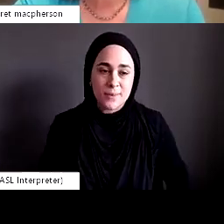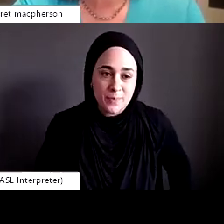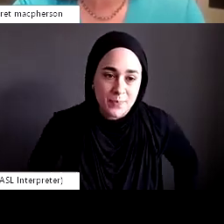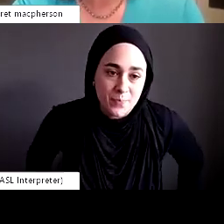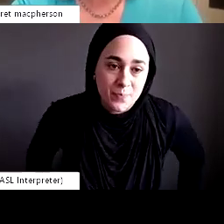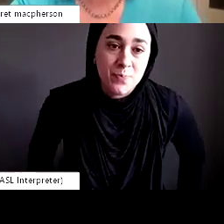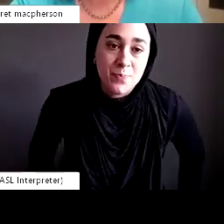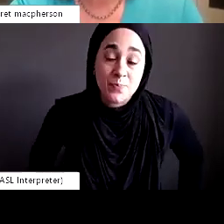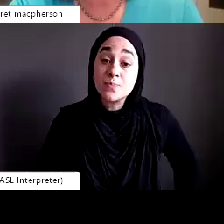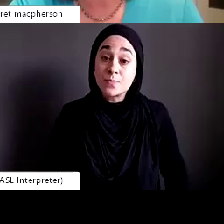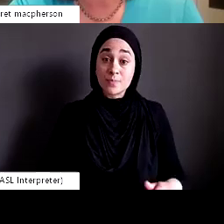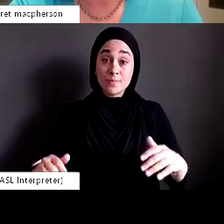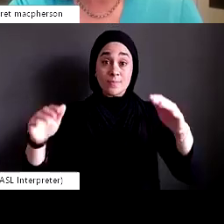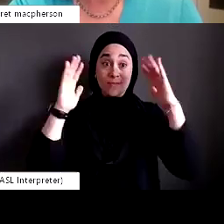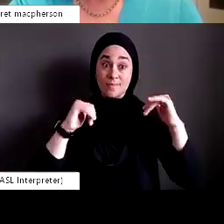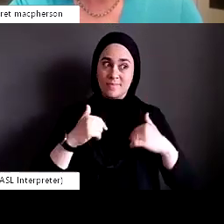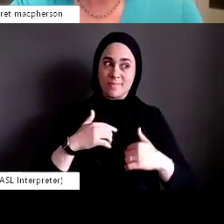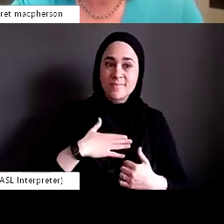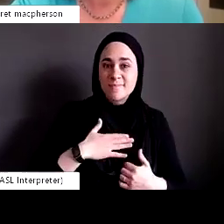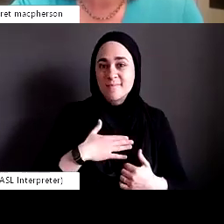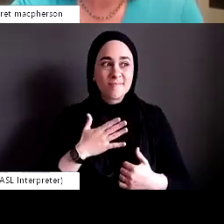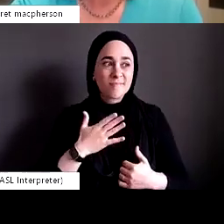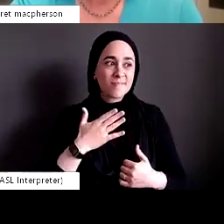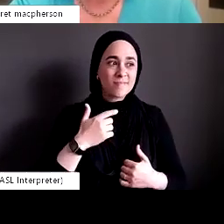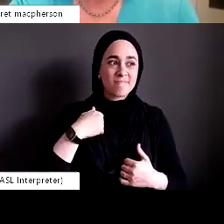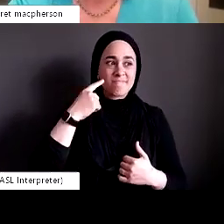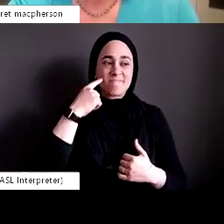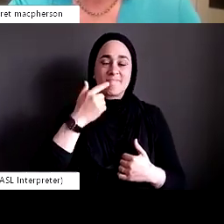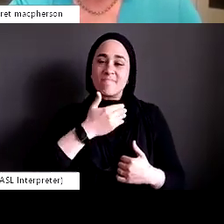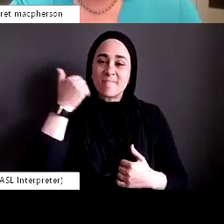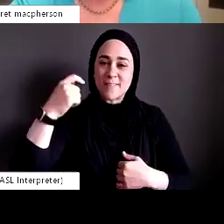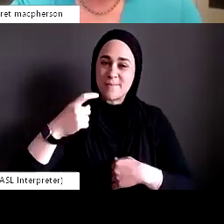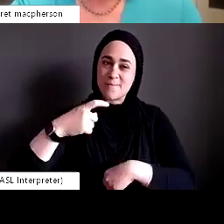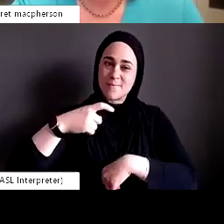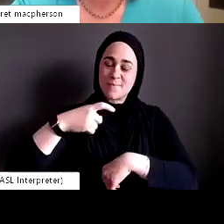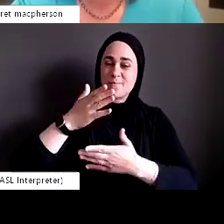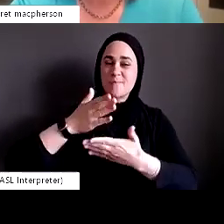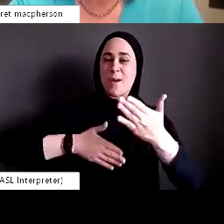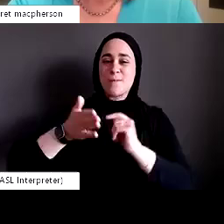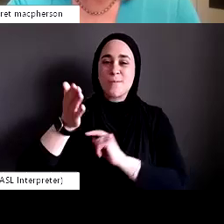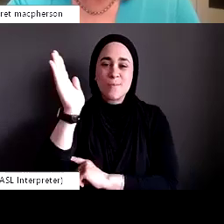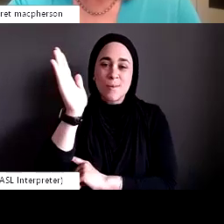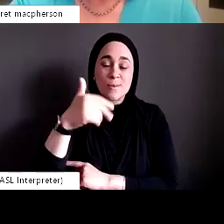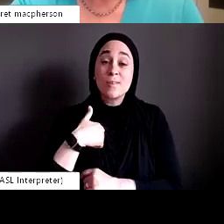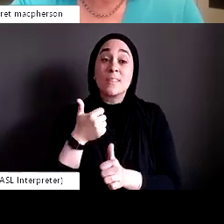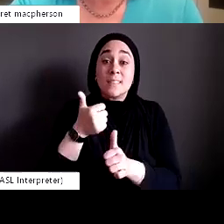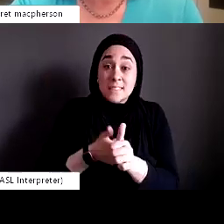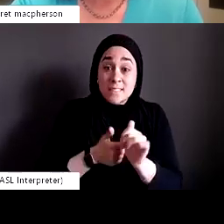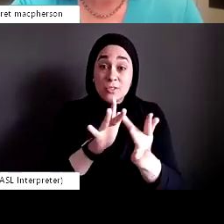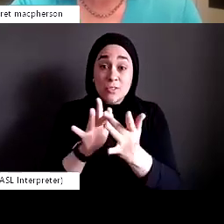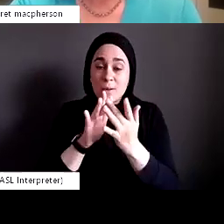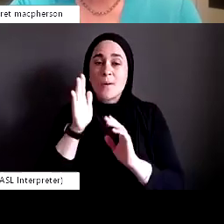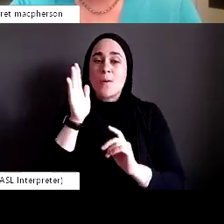So now we come probably, I think, to the best part of the presentation, where we're going to hear from each of the networks about